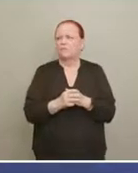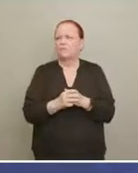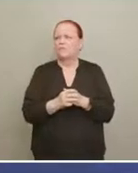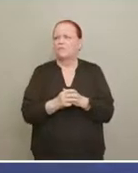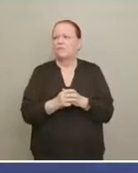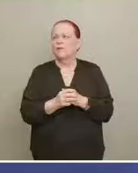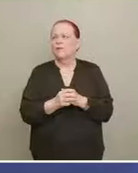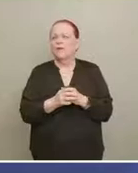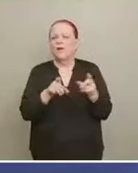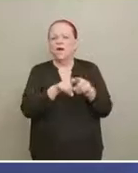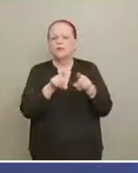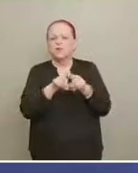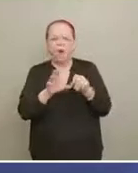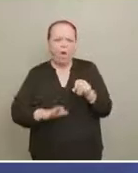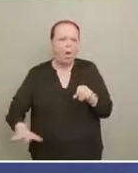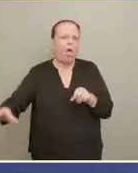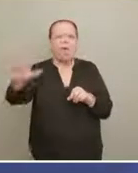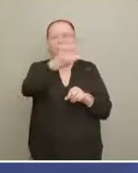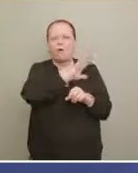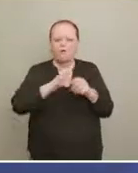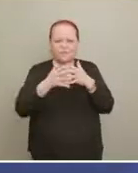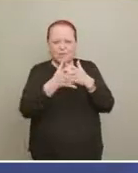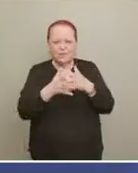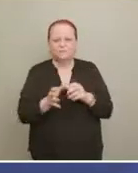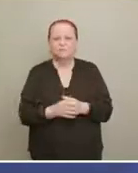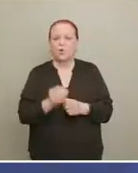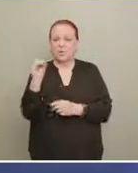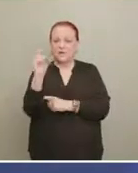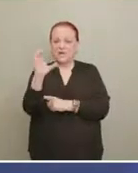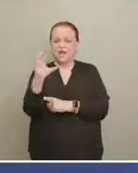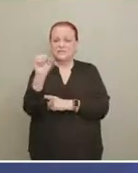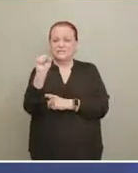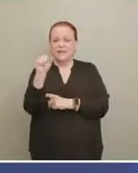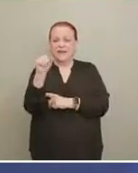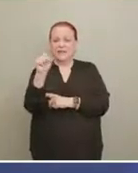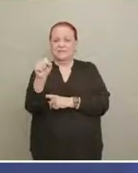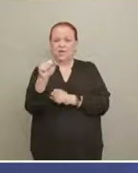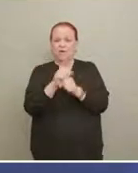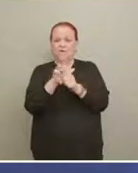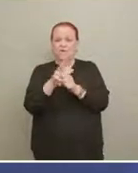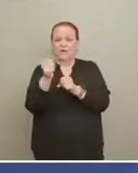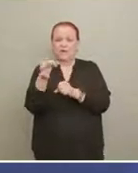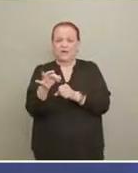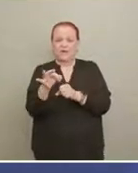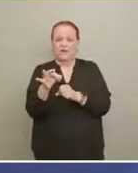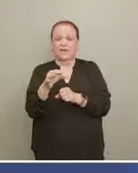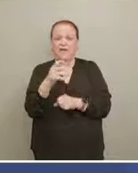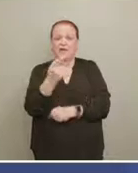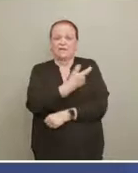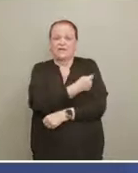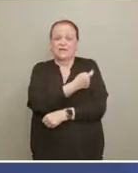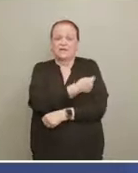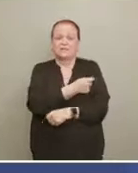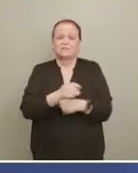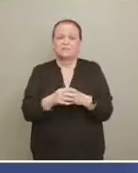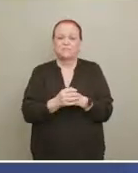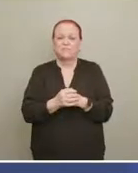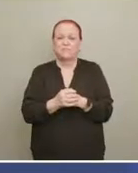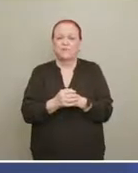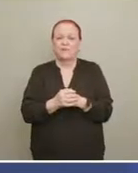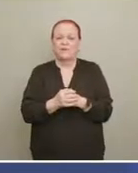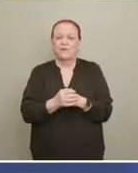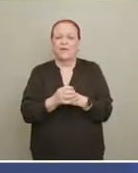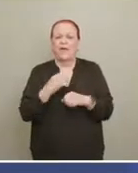throughout the country. In Orange County, the status about COVID-19 cases and vaccination